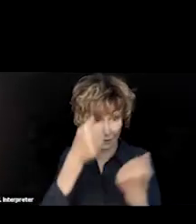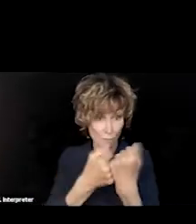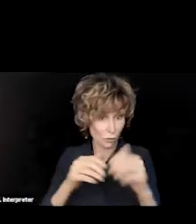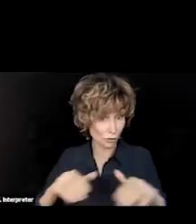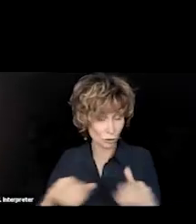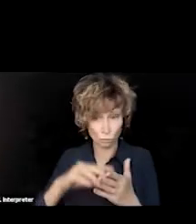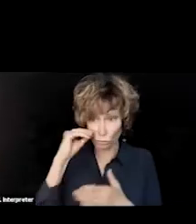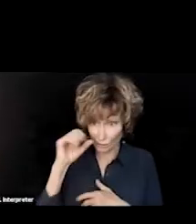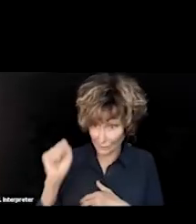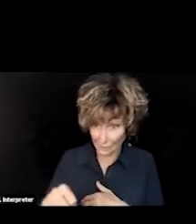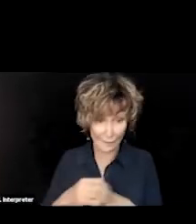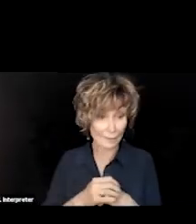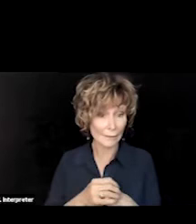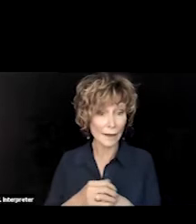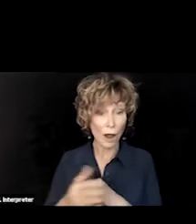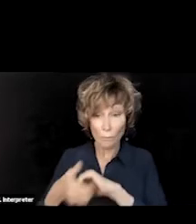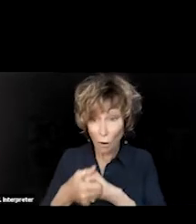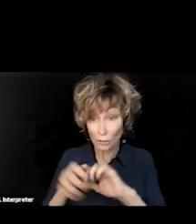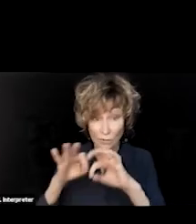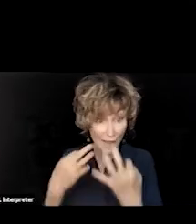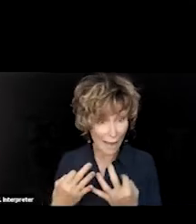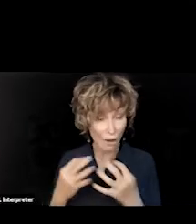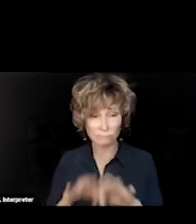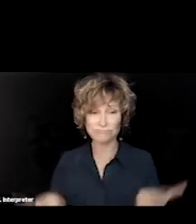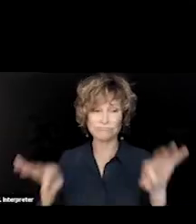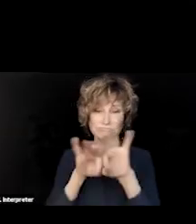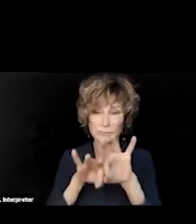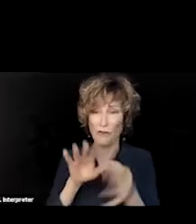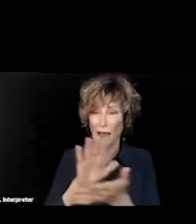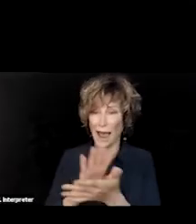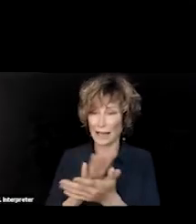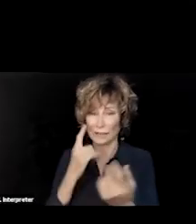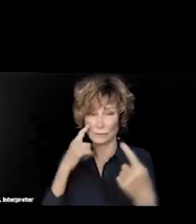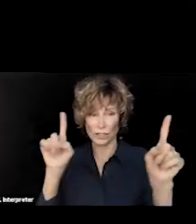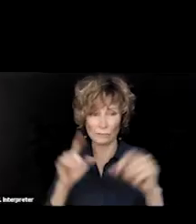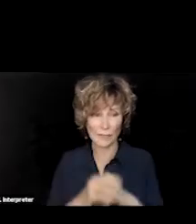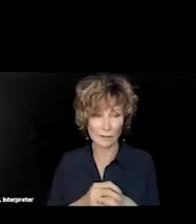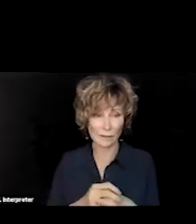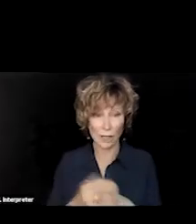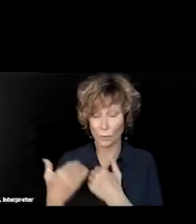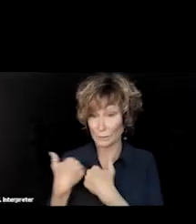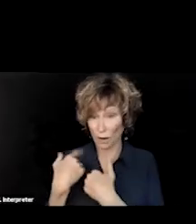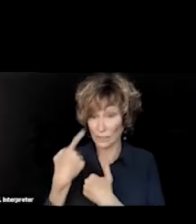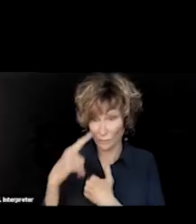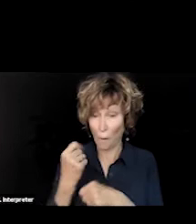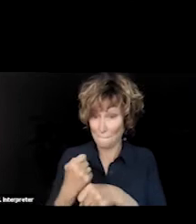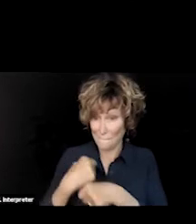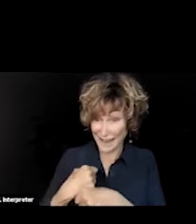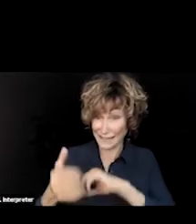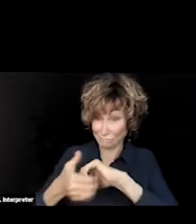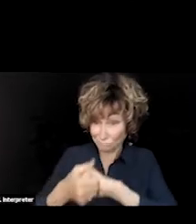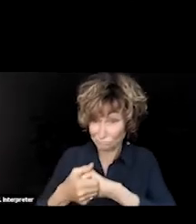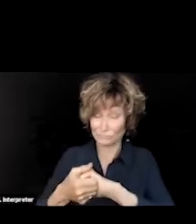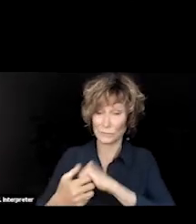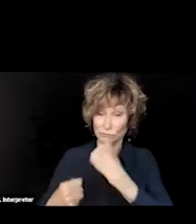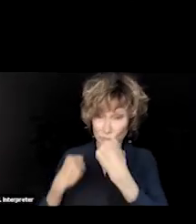children's learning. Partnerships with families are essential for academic achievement, and the responsibility for building